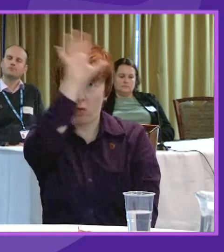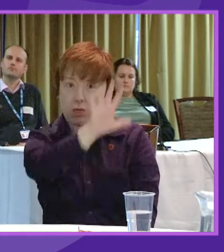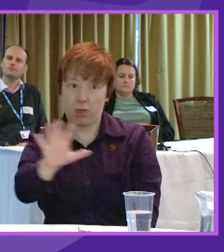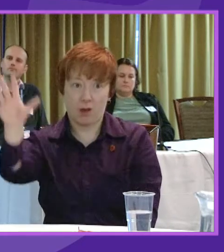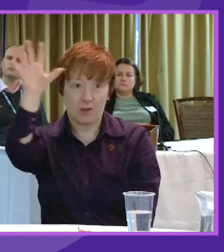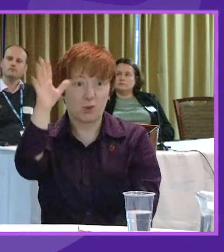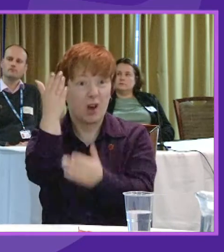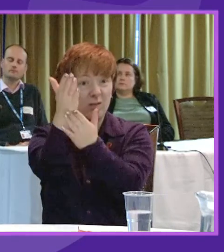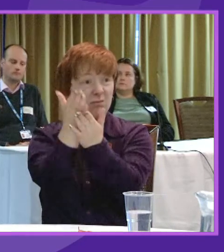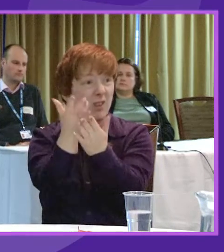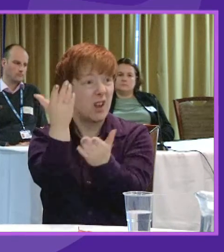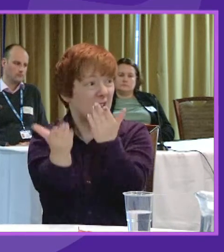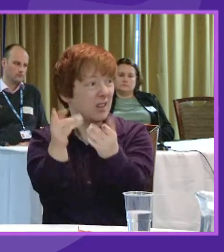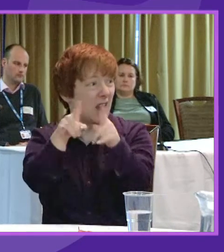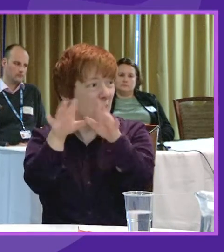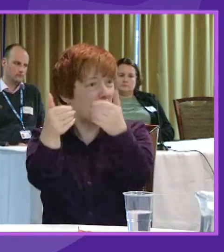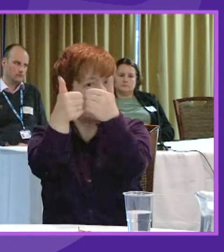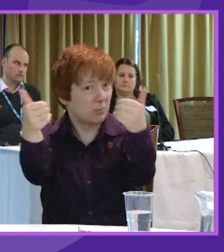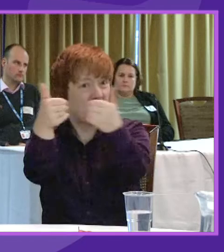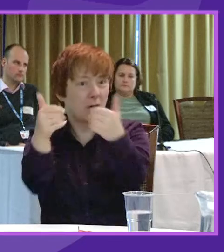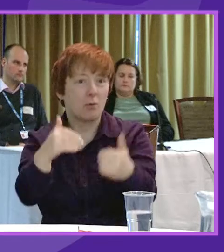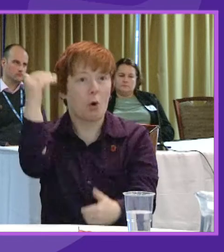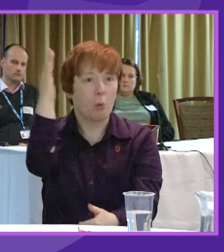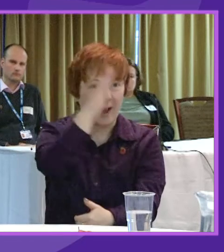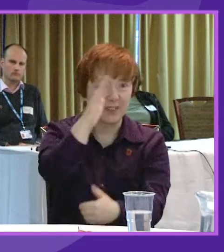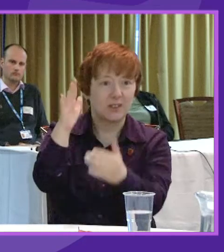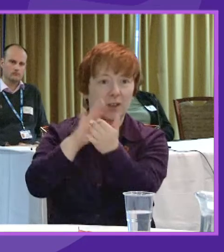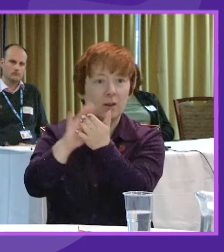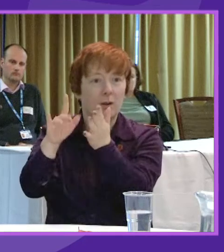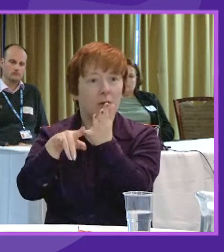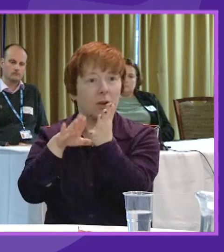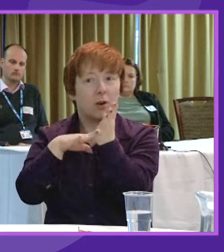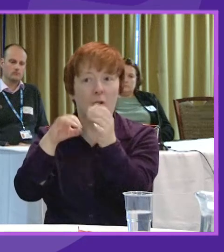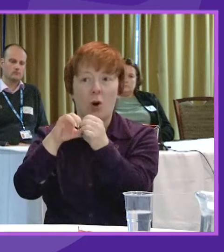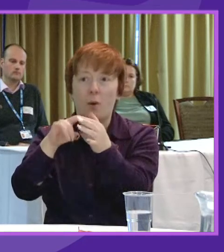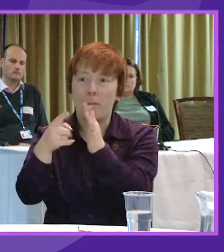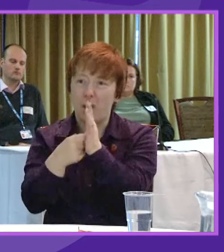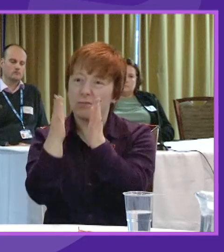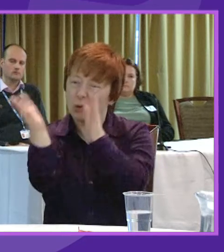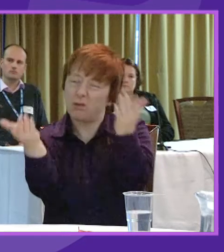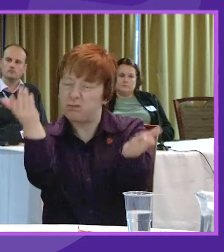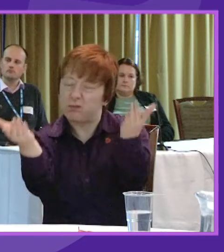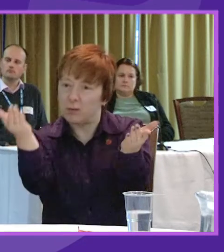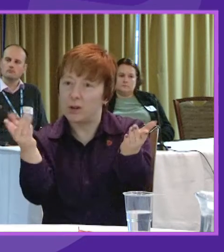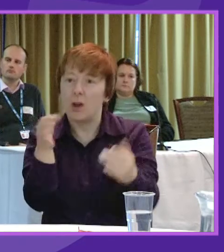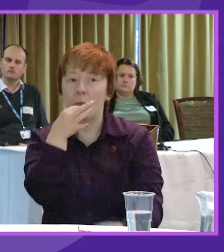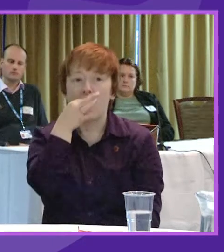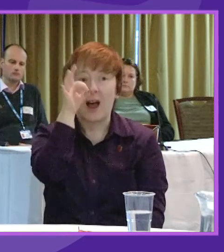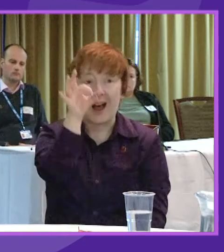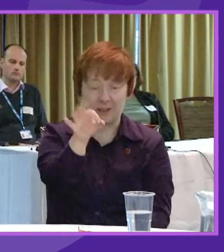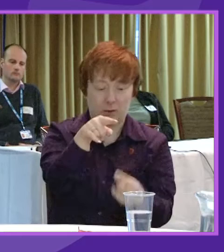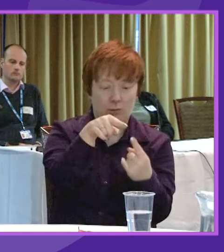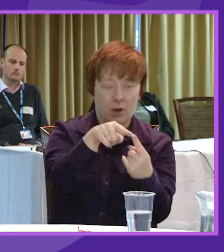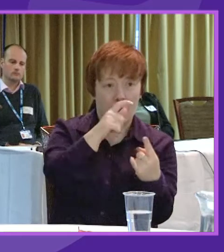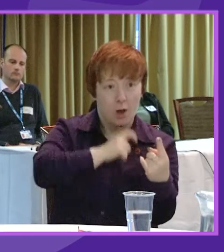northwest, northeast, and Yorkshire and Humber in those responses. And similar to the national survey, the questions were in relation to the three